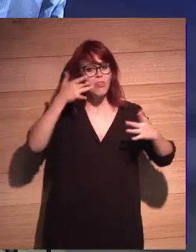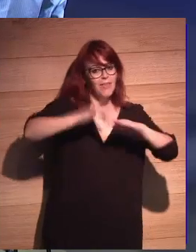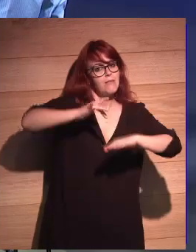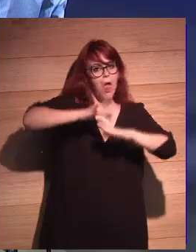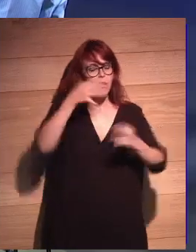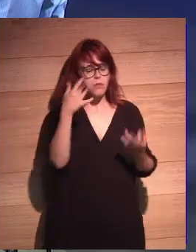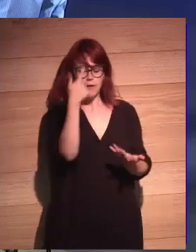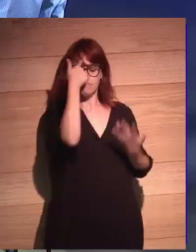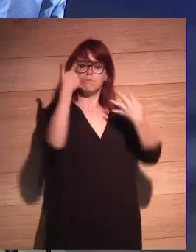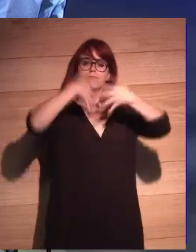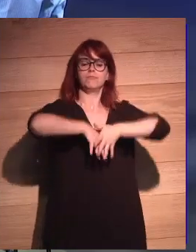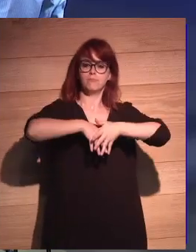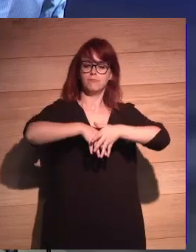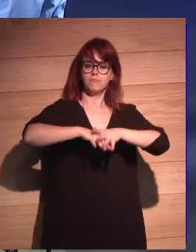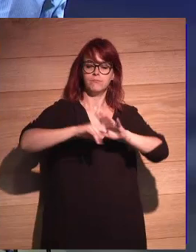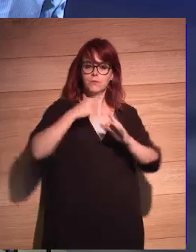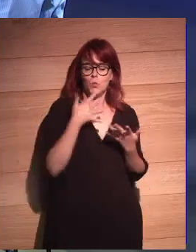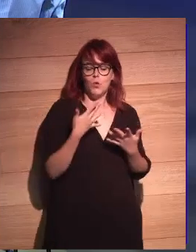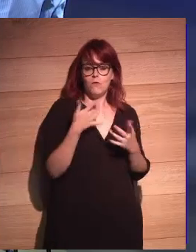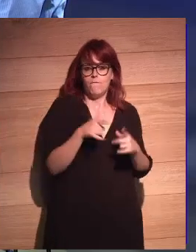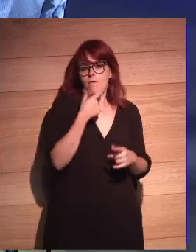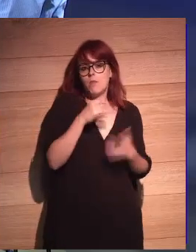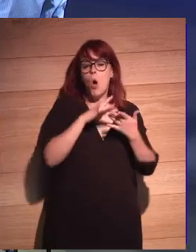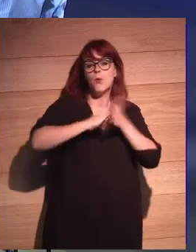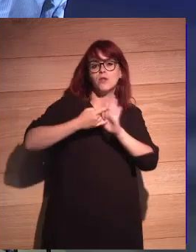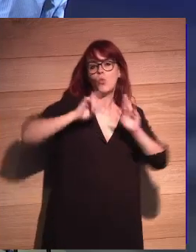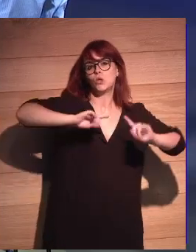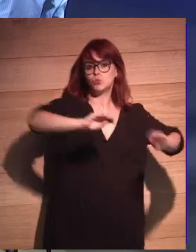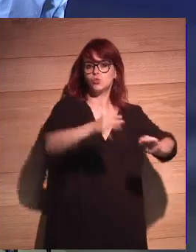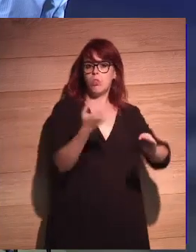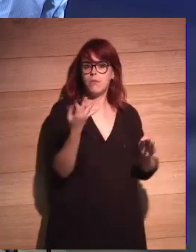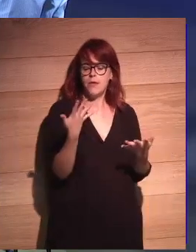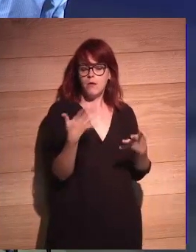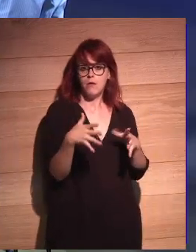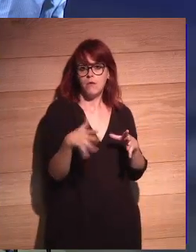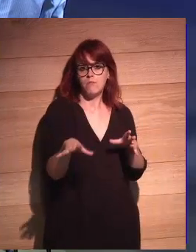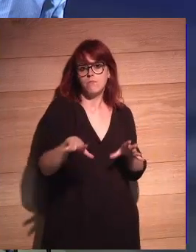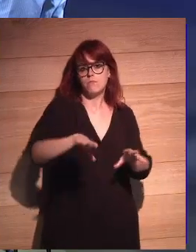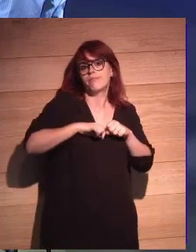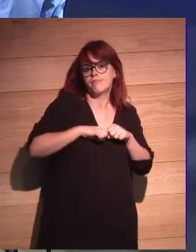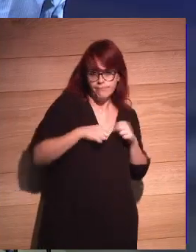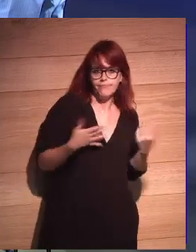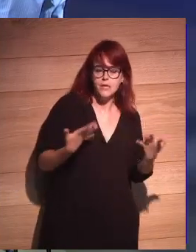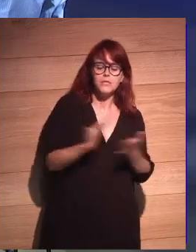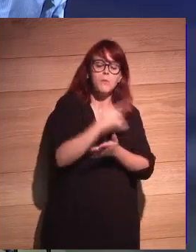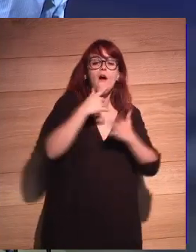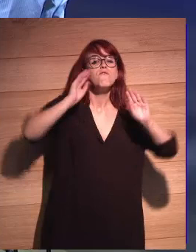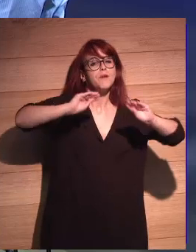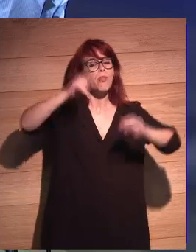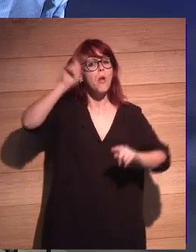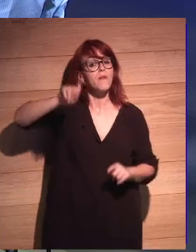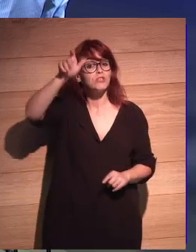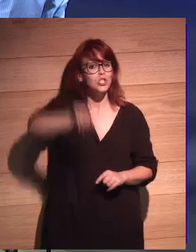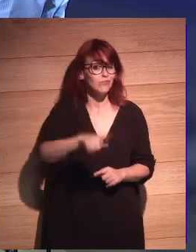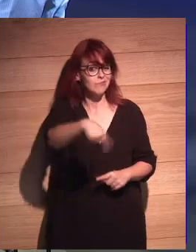integrating that digital speech, and they have to believe in that for their educational purposes. So when